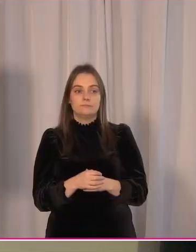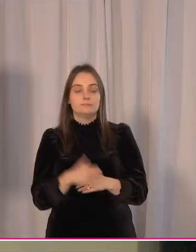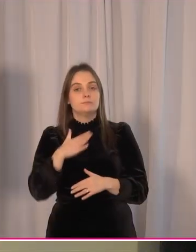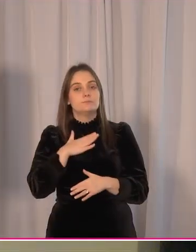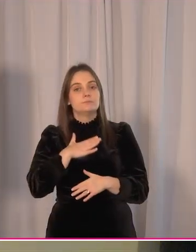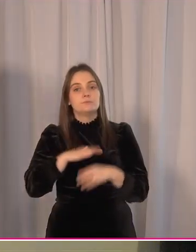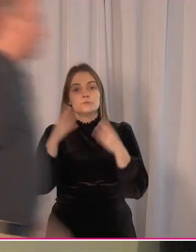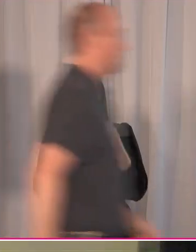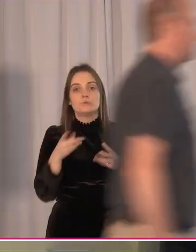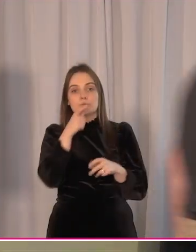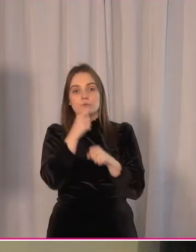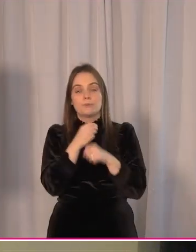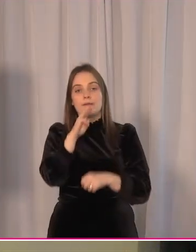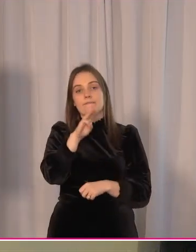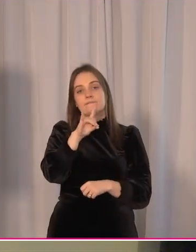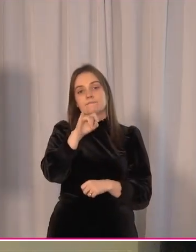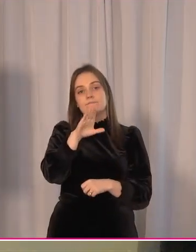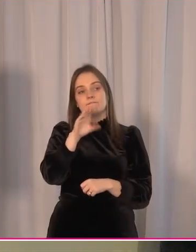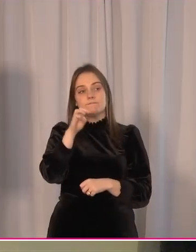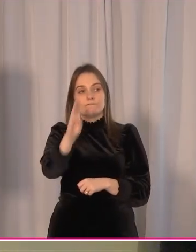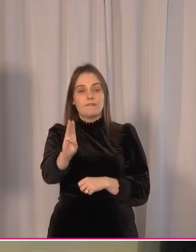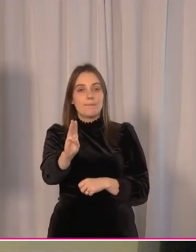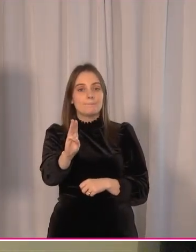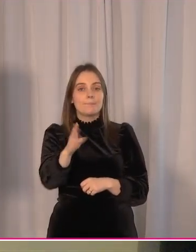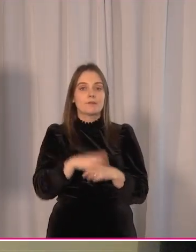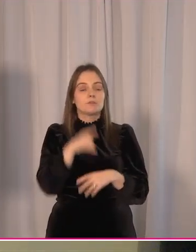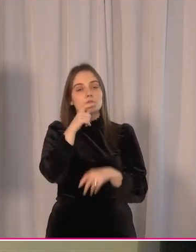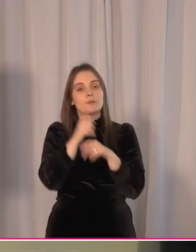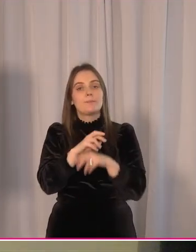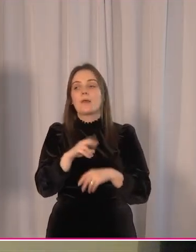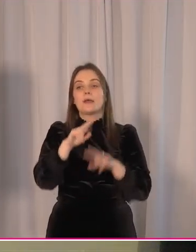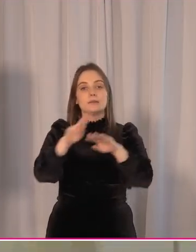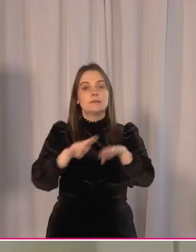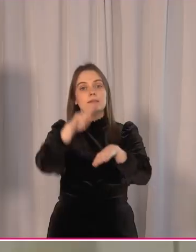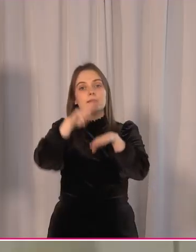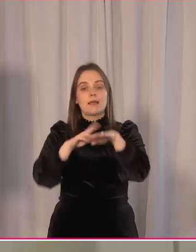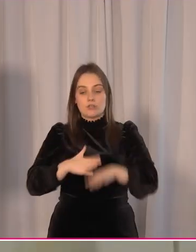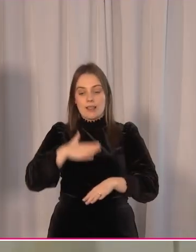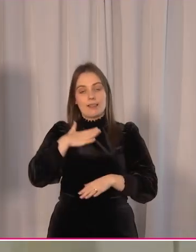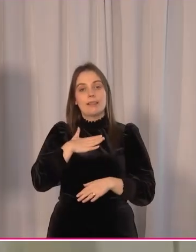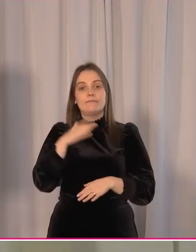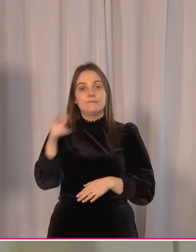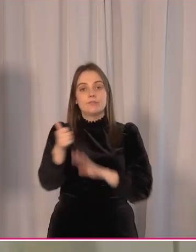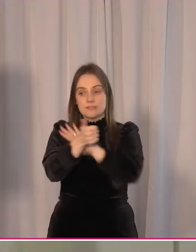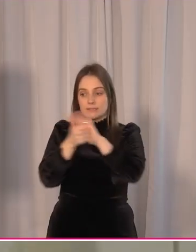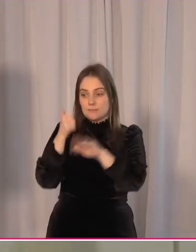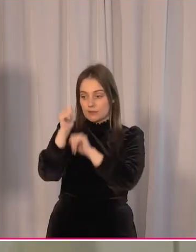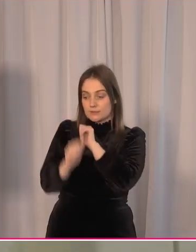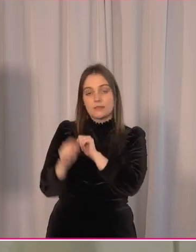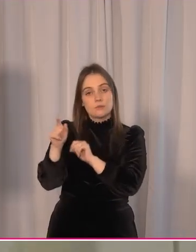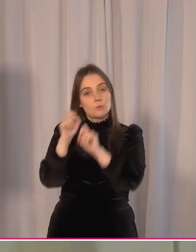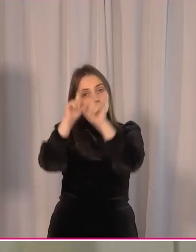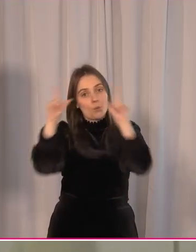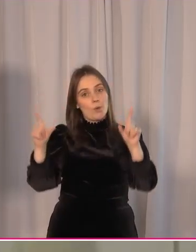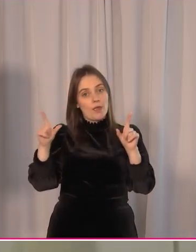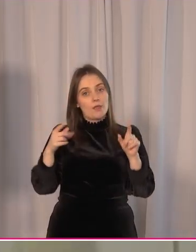just want to address Philip, maybe. You referenced the National Lived Experience Day, and I think you're aware that